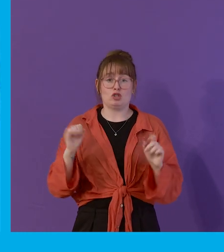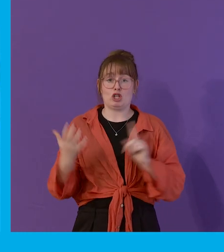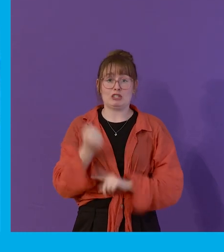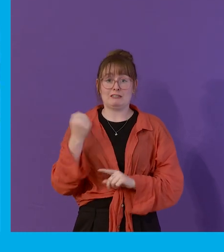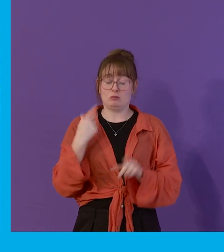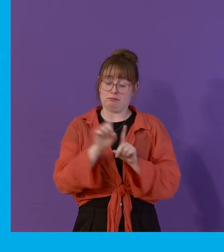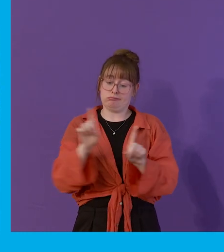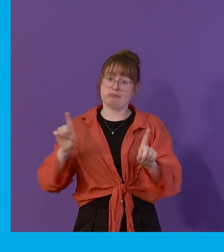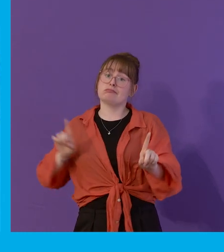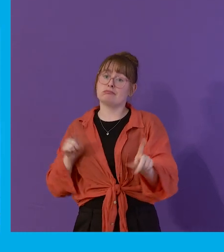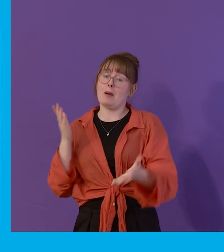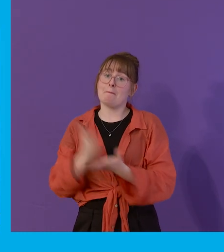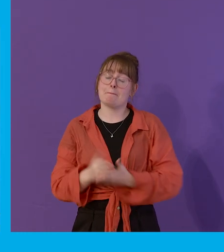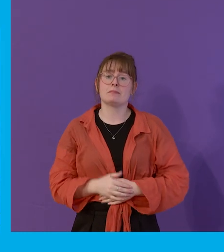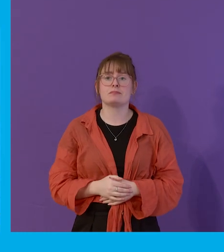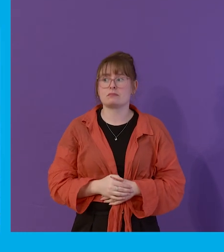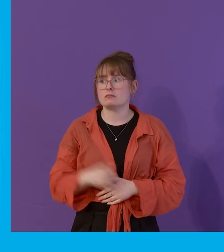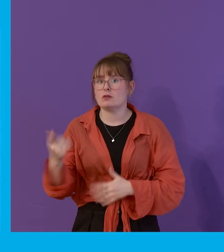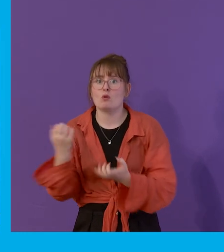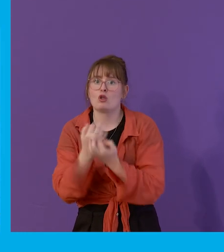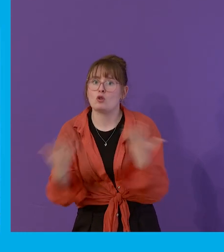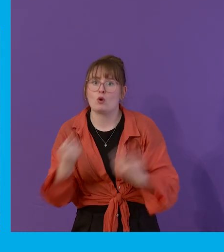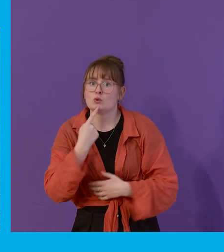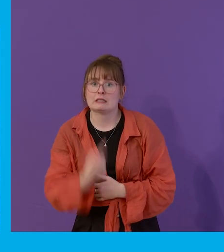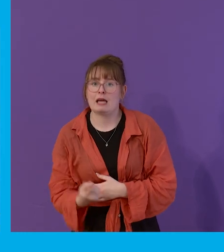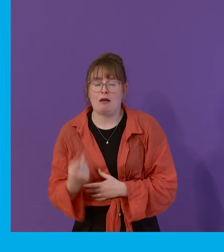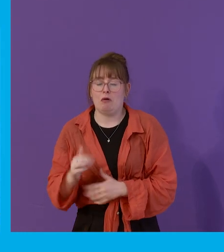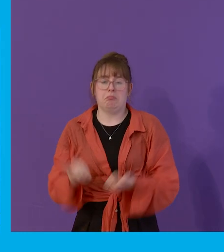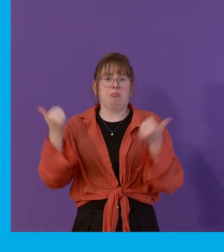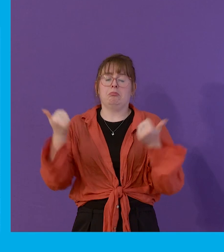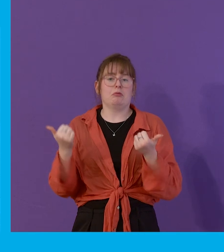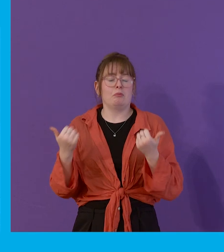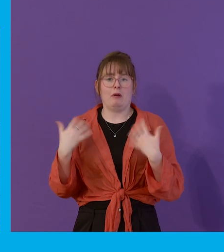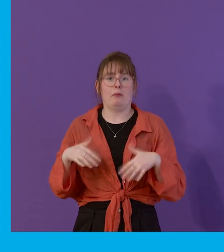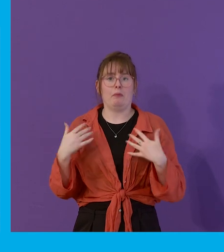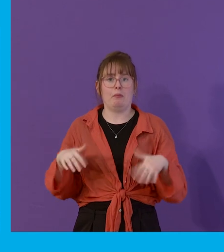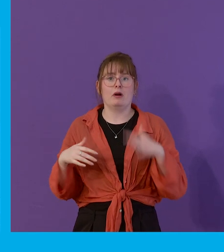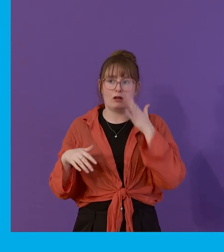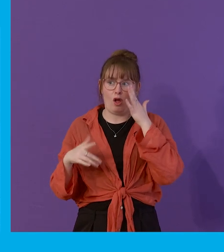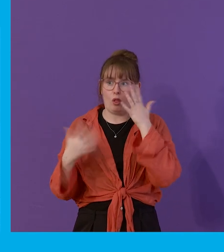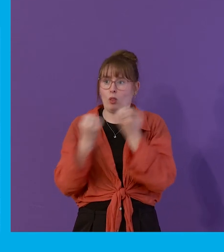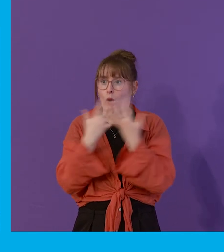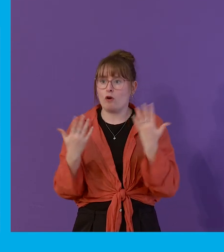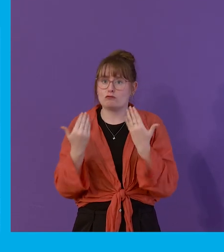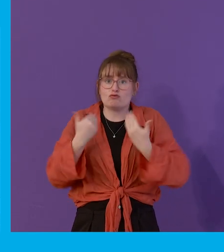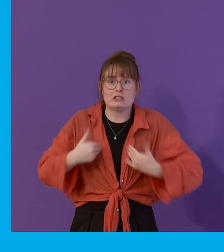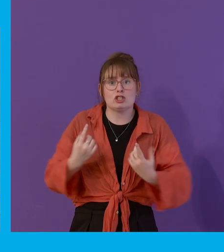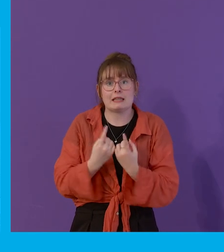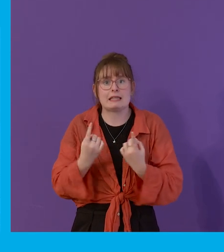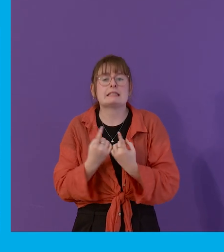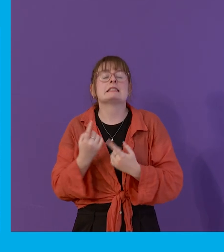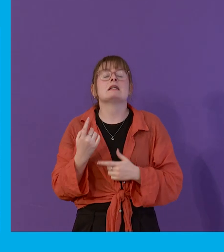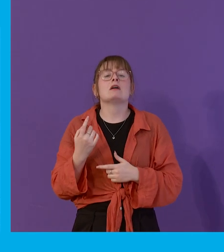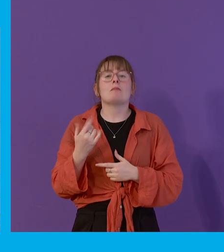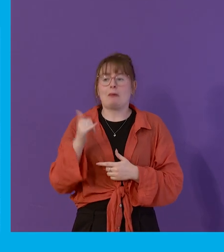Scotland. There was a lot in there. I just want to really good. I mean, some rich things that maybe we can pull into our work